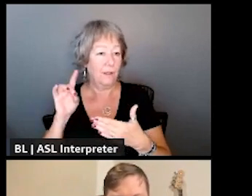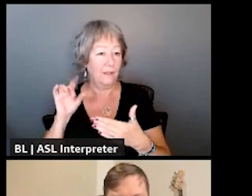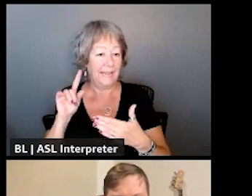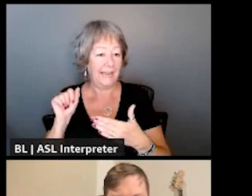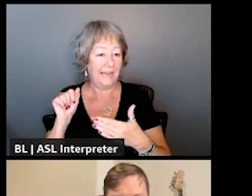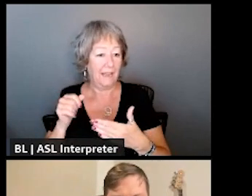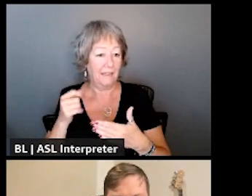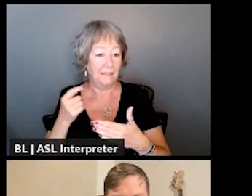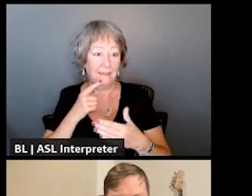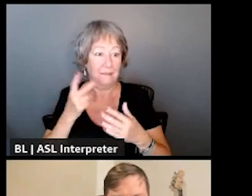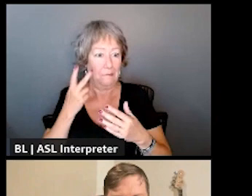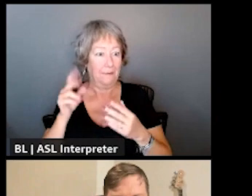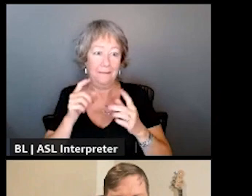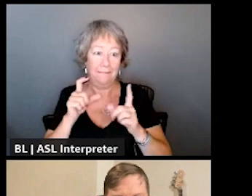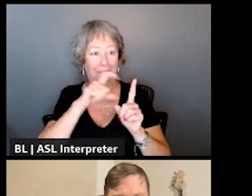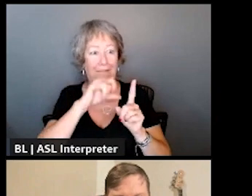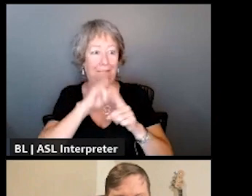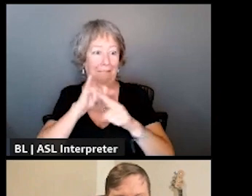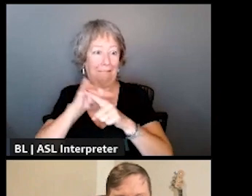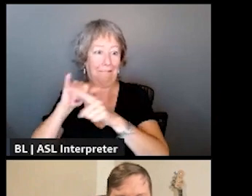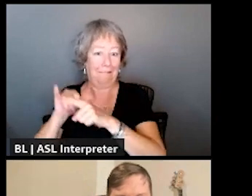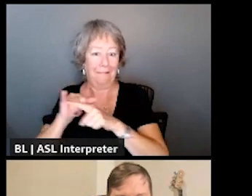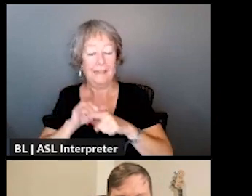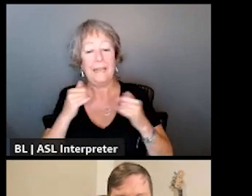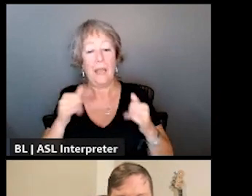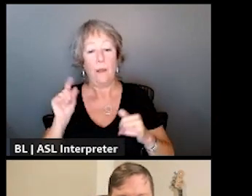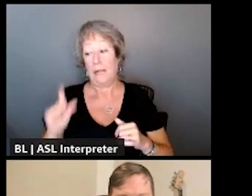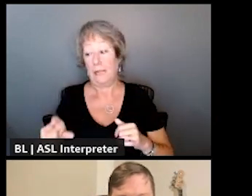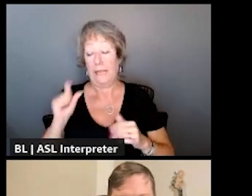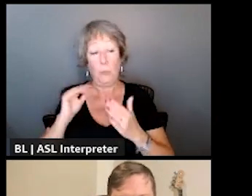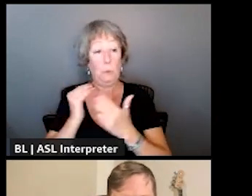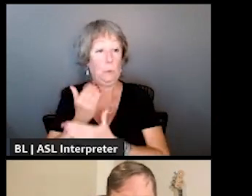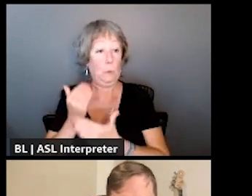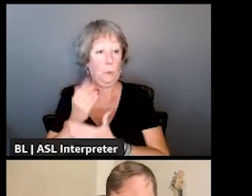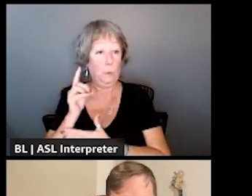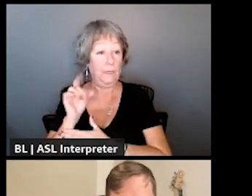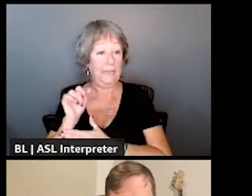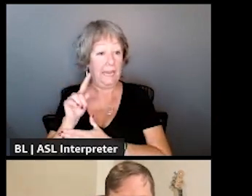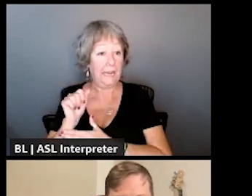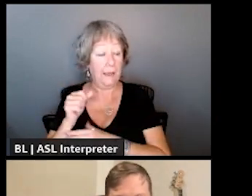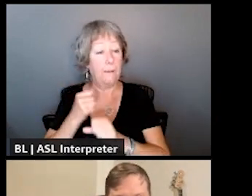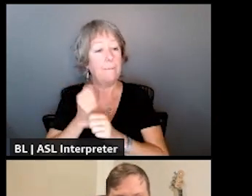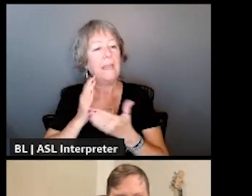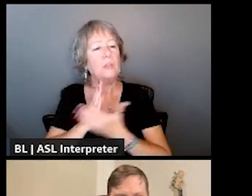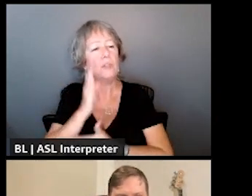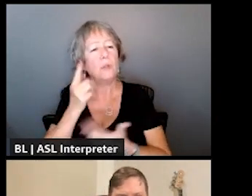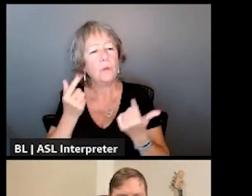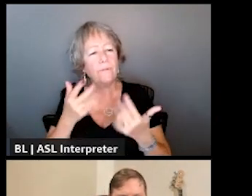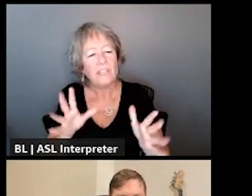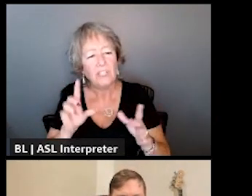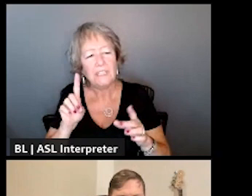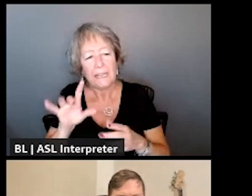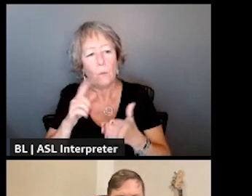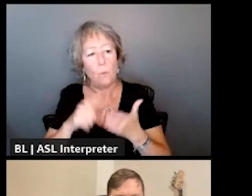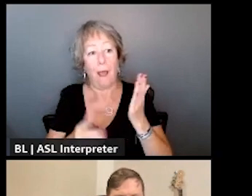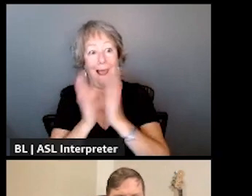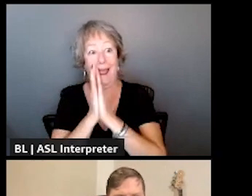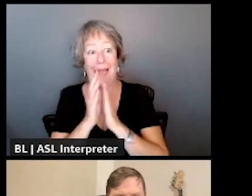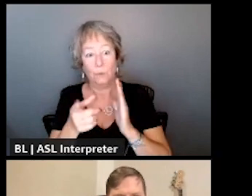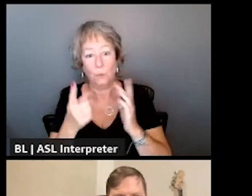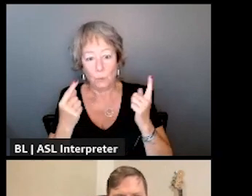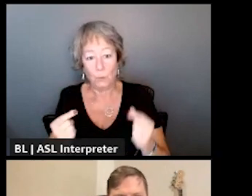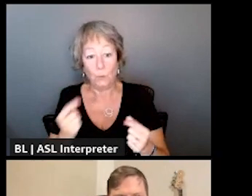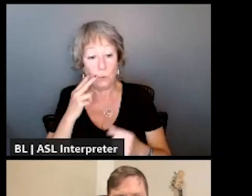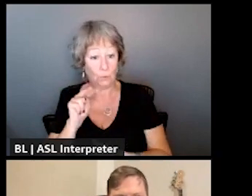times fast. So right now I'm going to click on view data and actually make sure that it did what I thought it was going to do. So